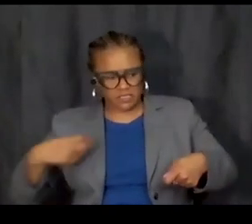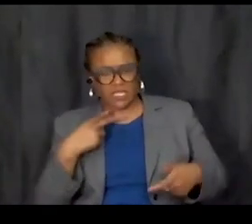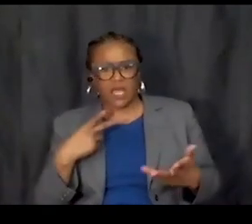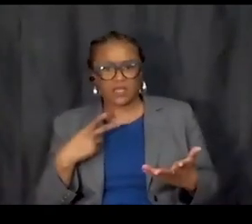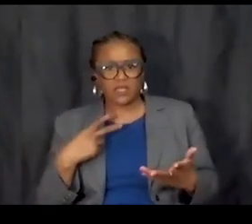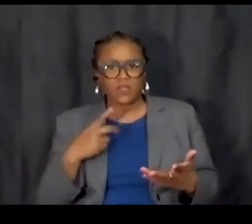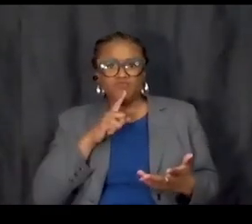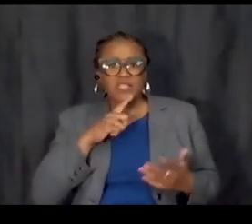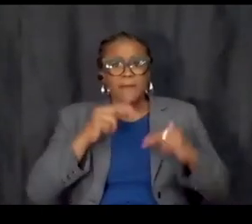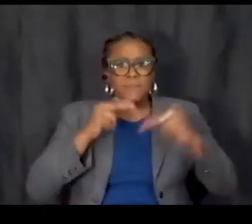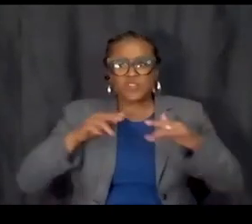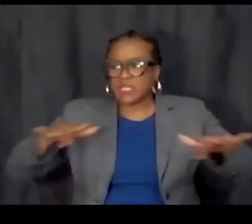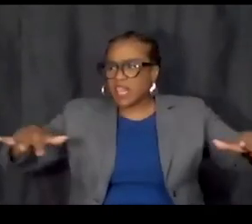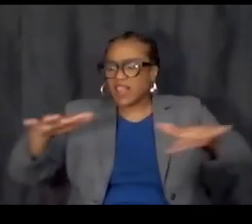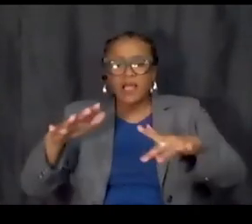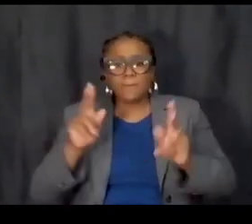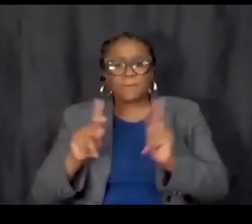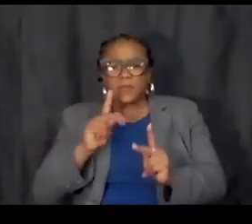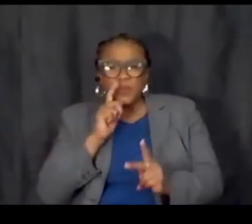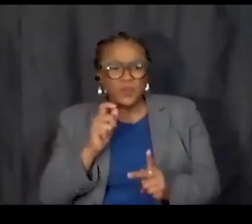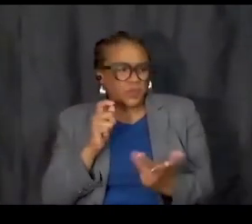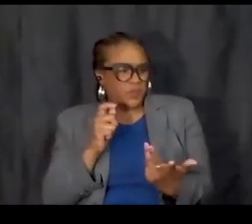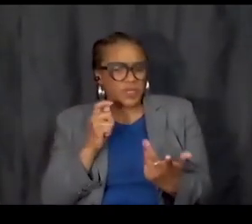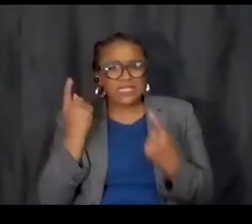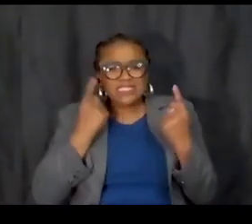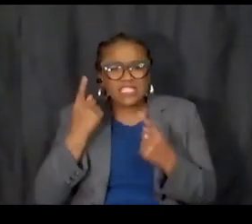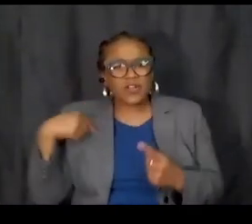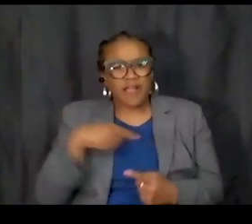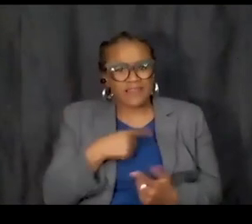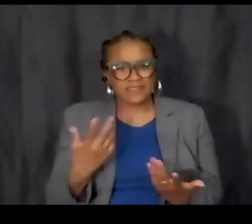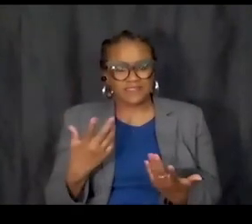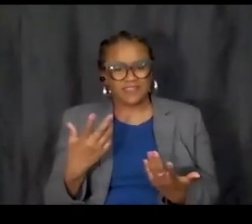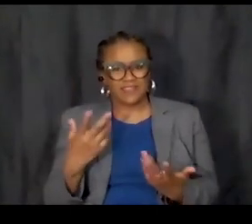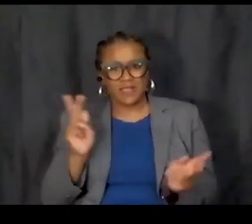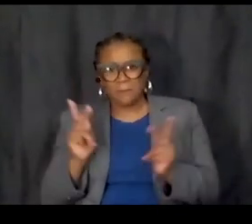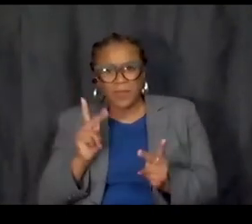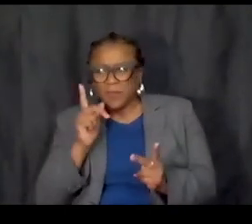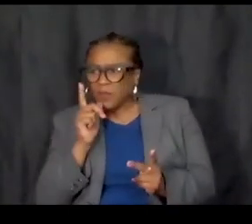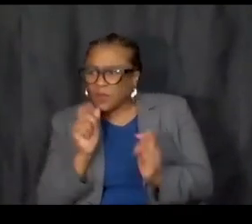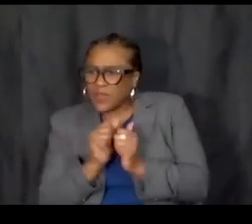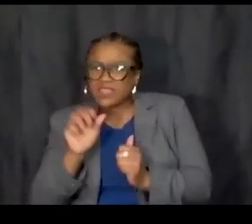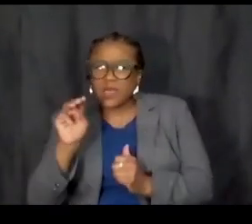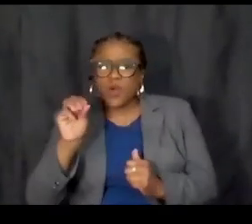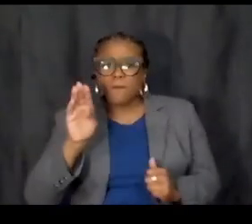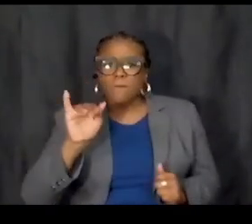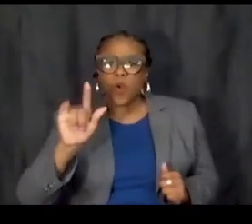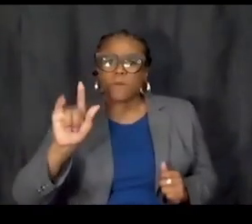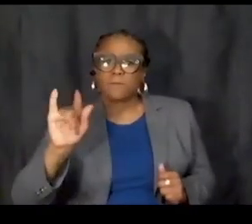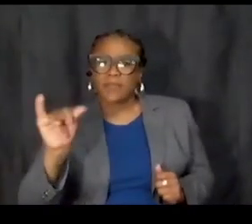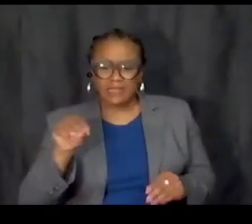with mobility issues or sensory issues or whatever, just considering all the ways of being as we're constructing spaces in